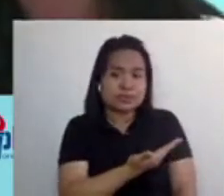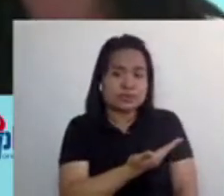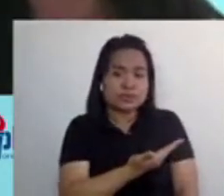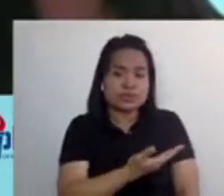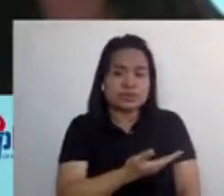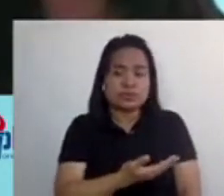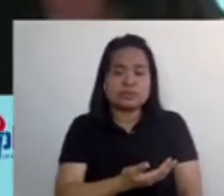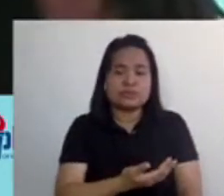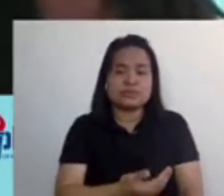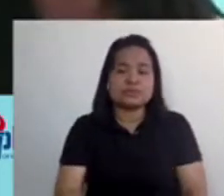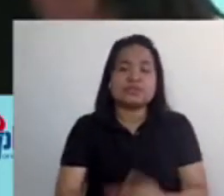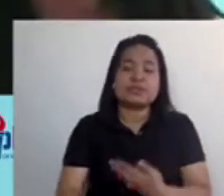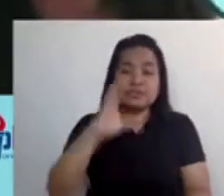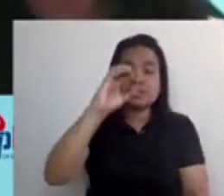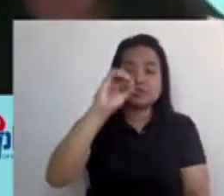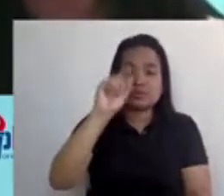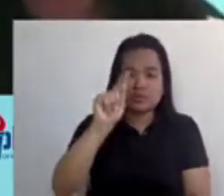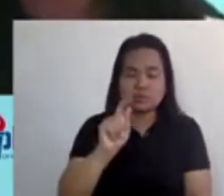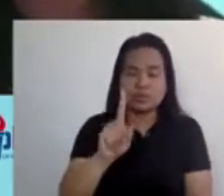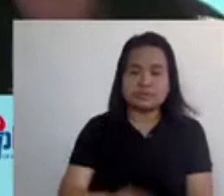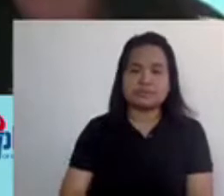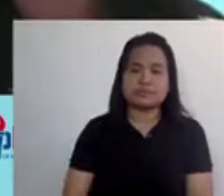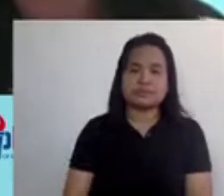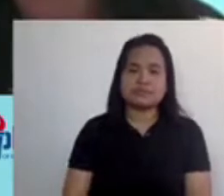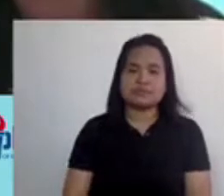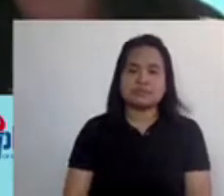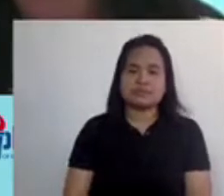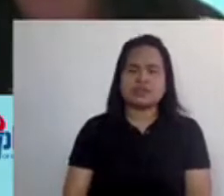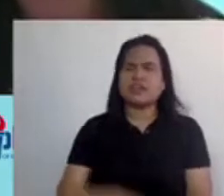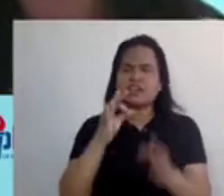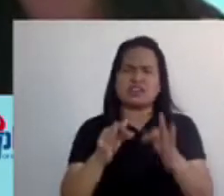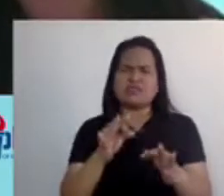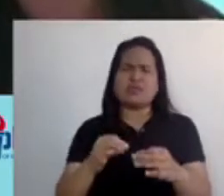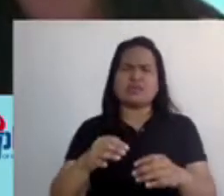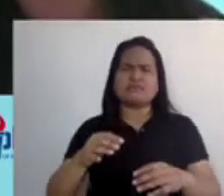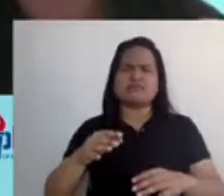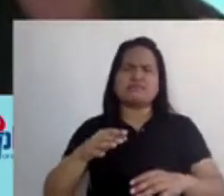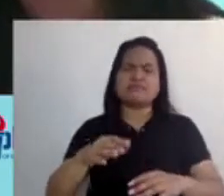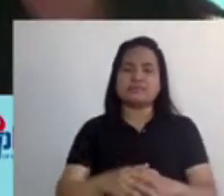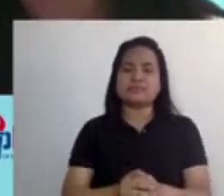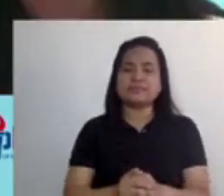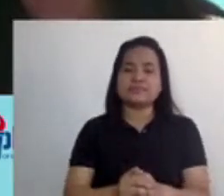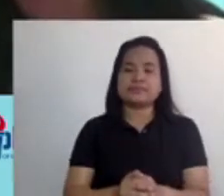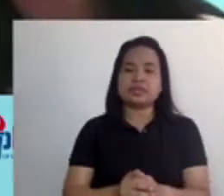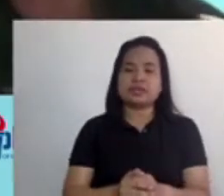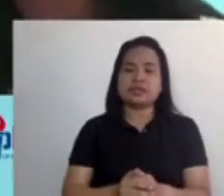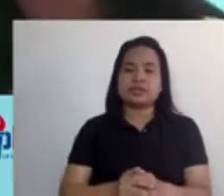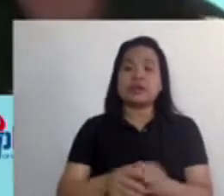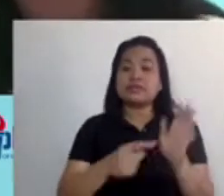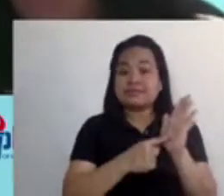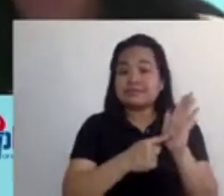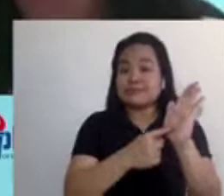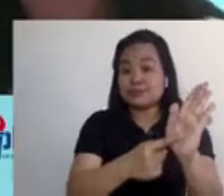Model a level 7 if you want a satisfactory, or sorry, not if you are able to display a level 6